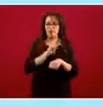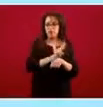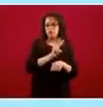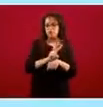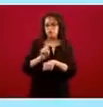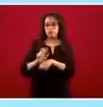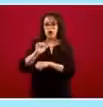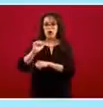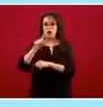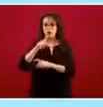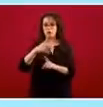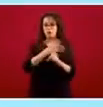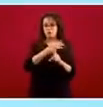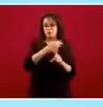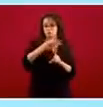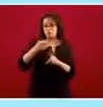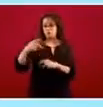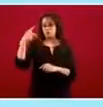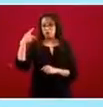Yes, I will take that.